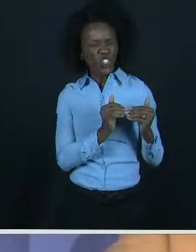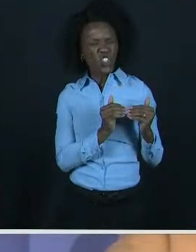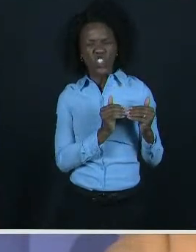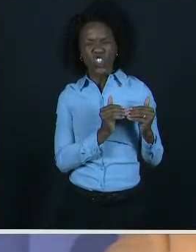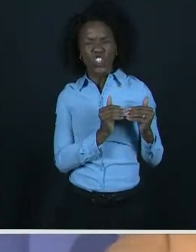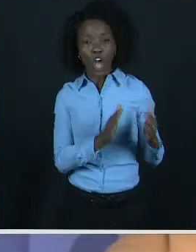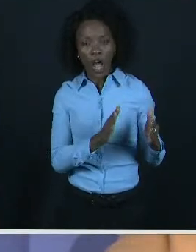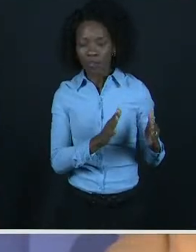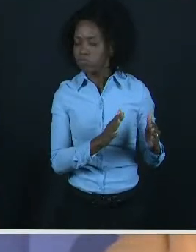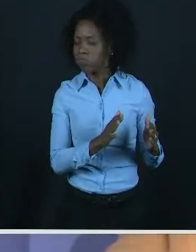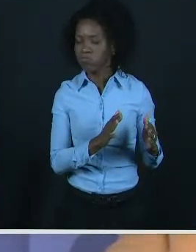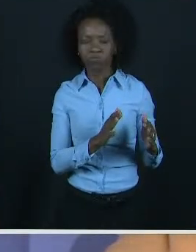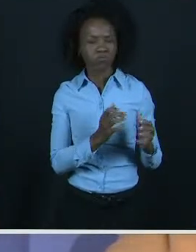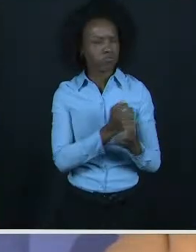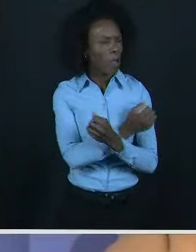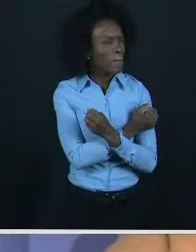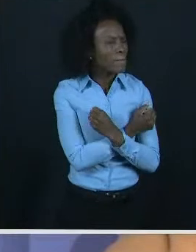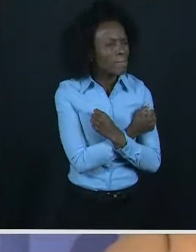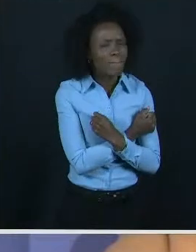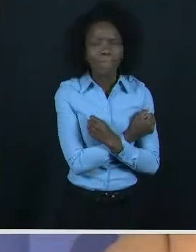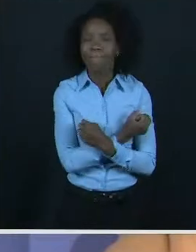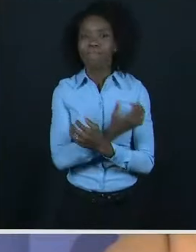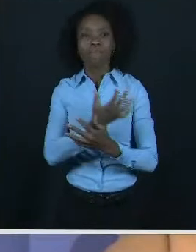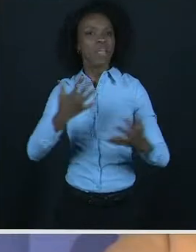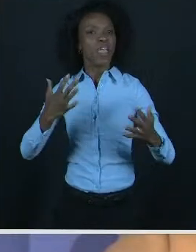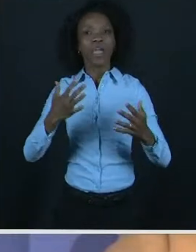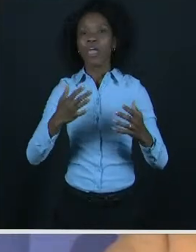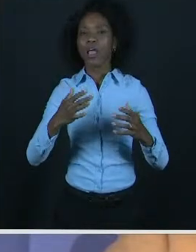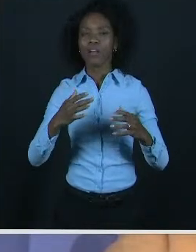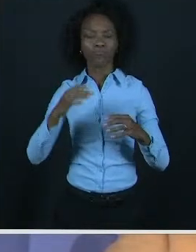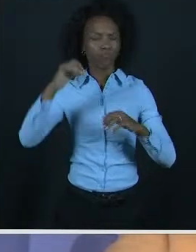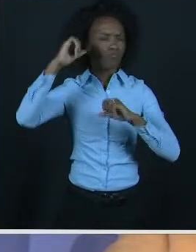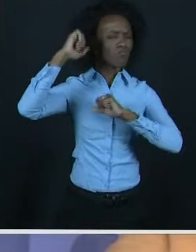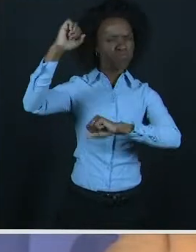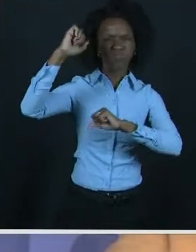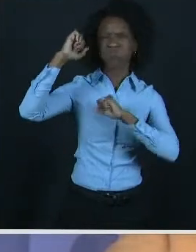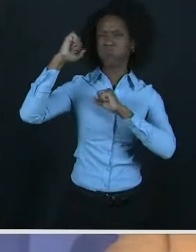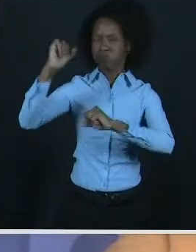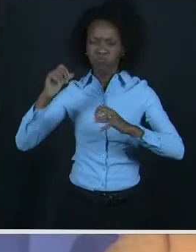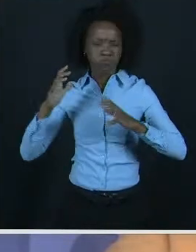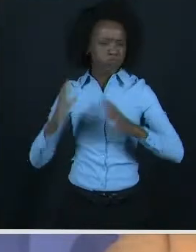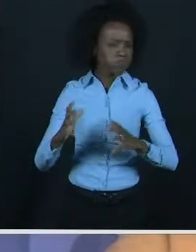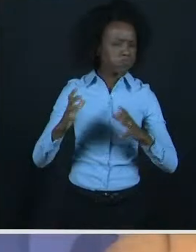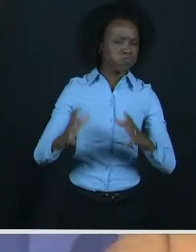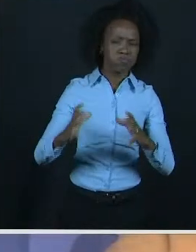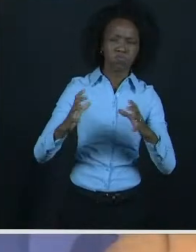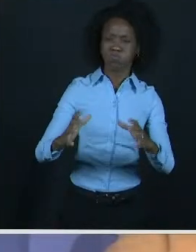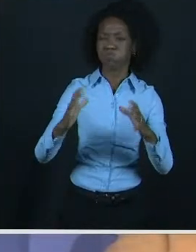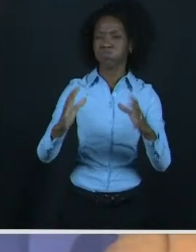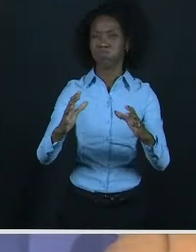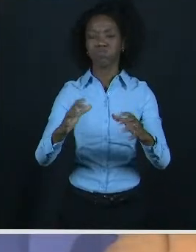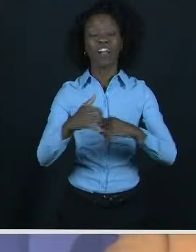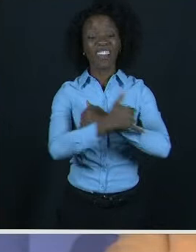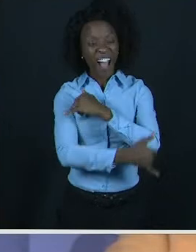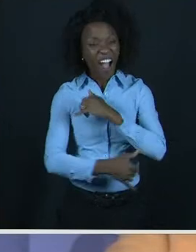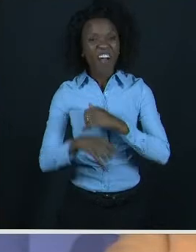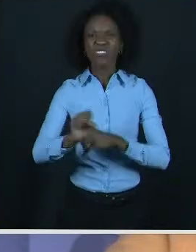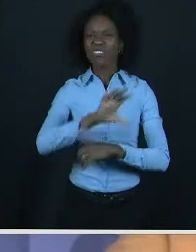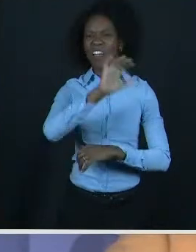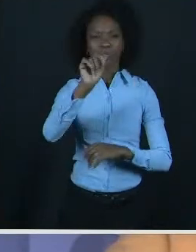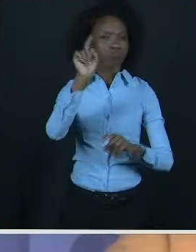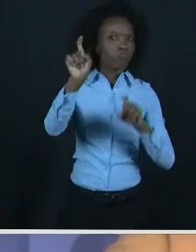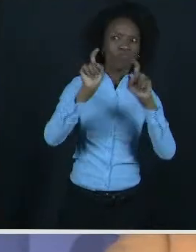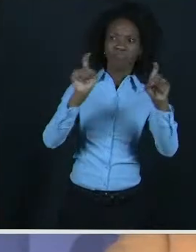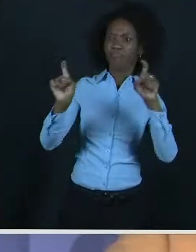mass marches across the country. There have been so many more women that have